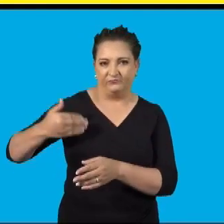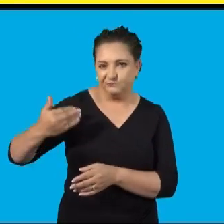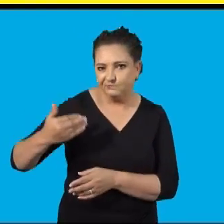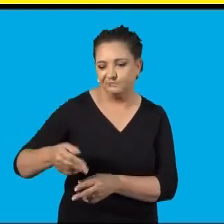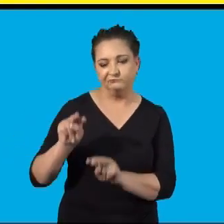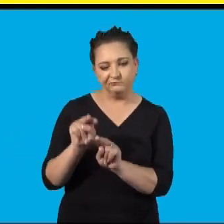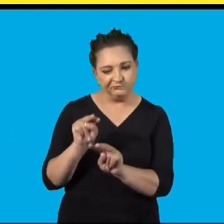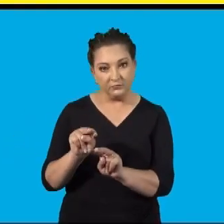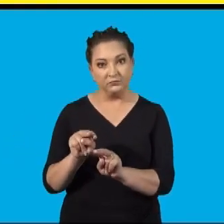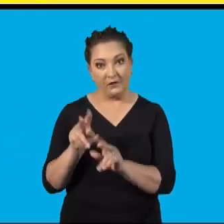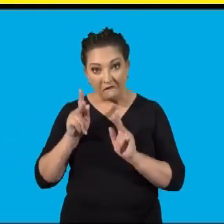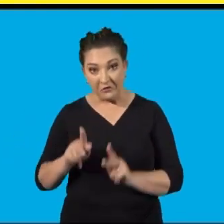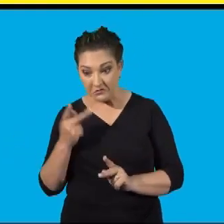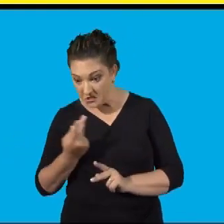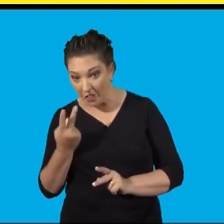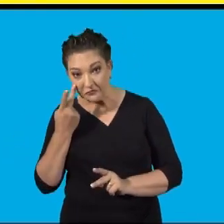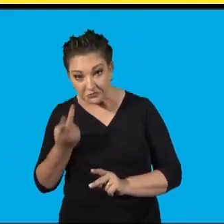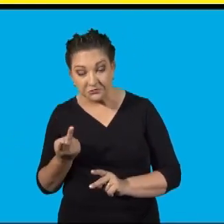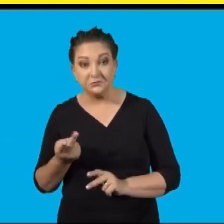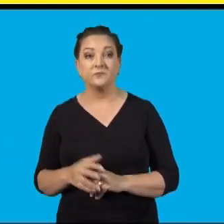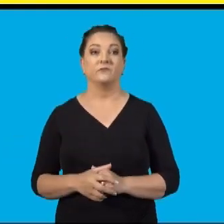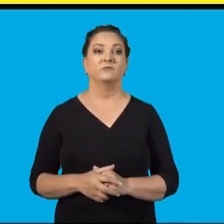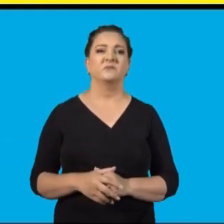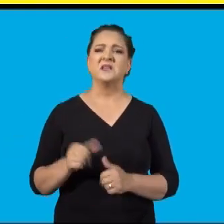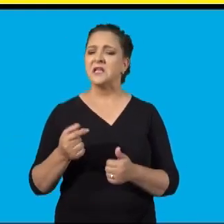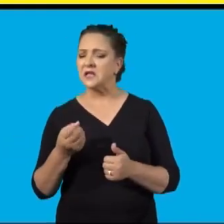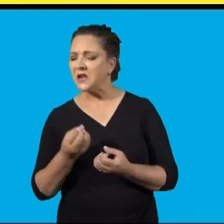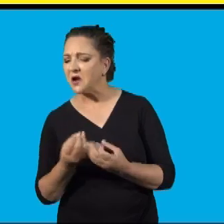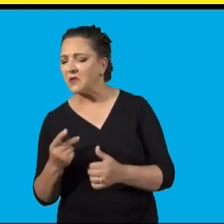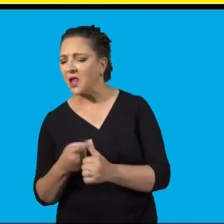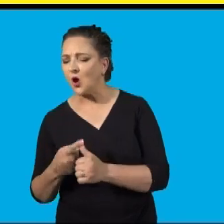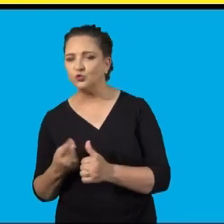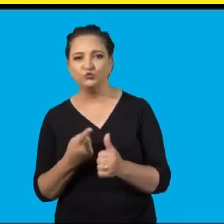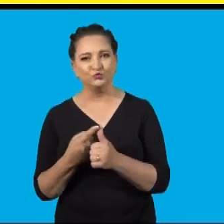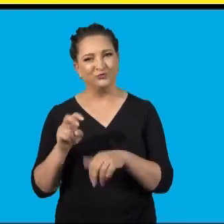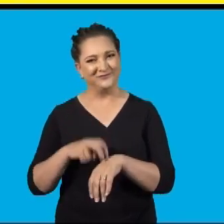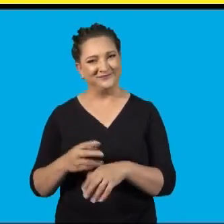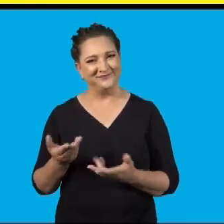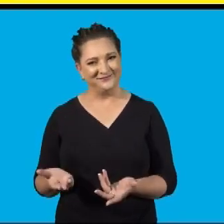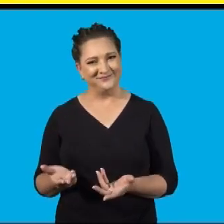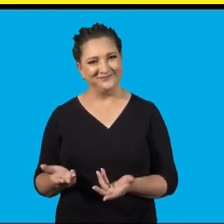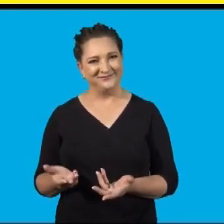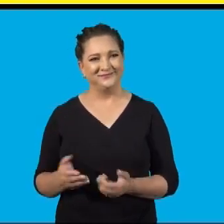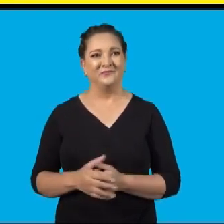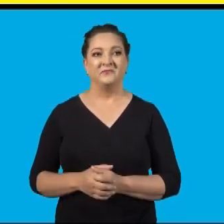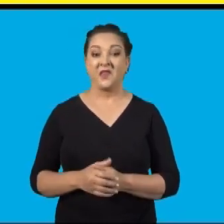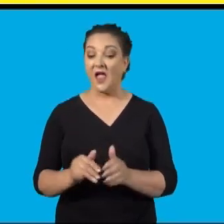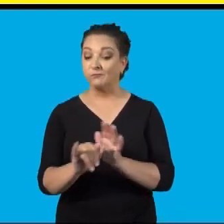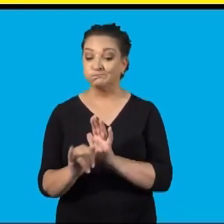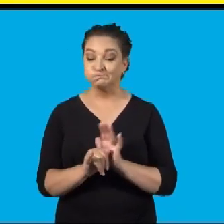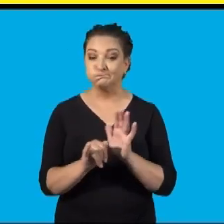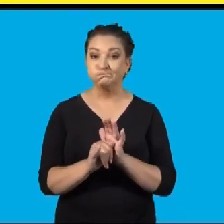need to regularly physically inspect your assets, count the items, and